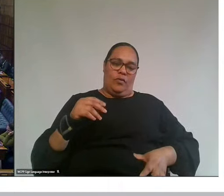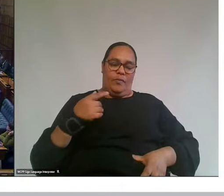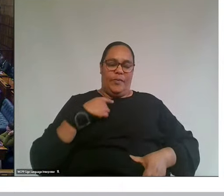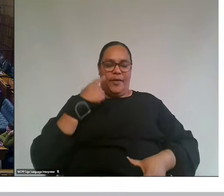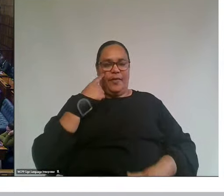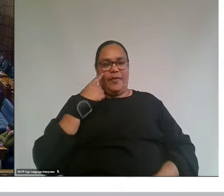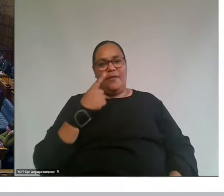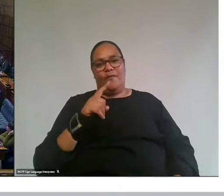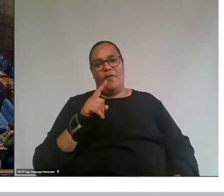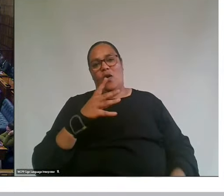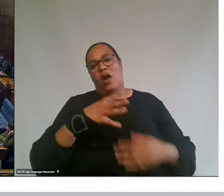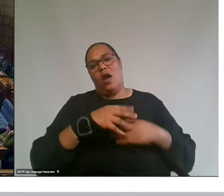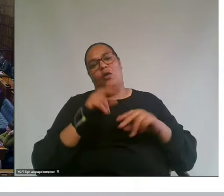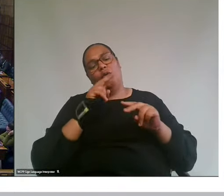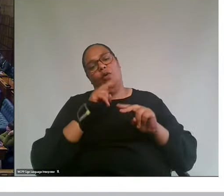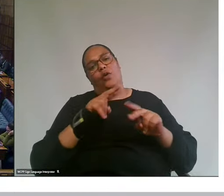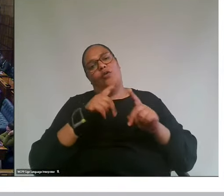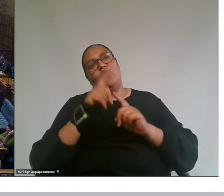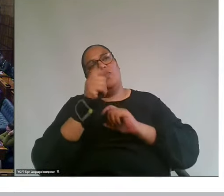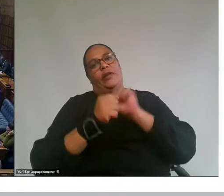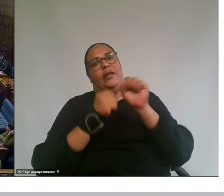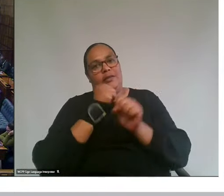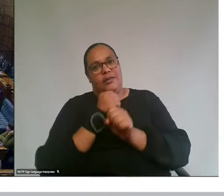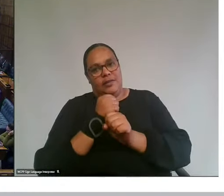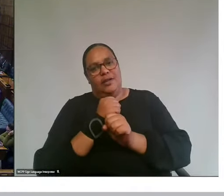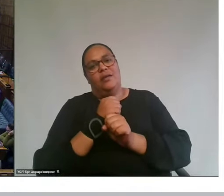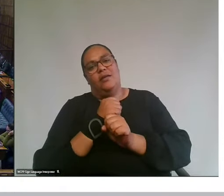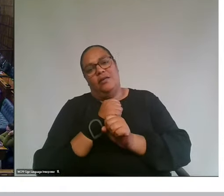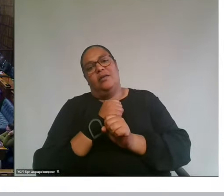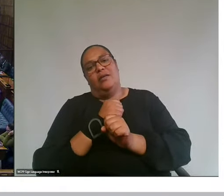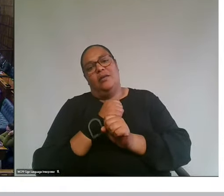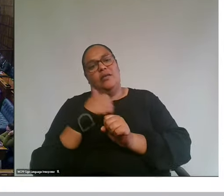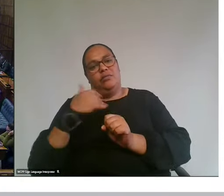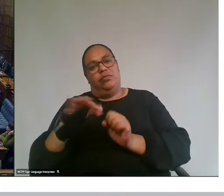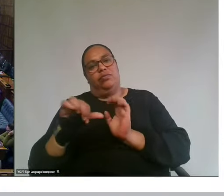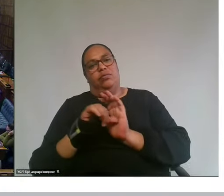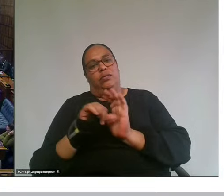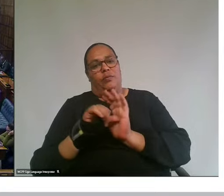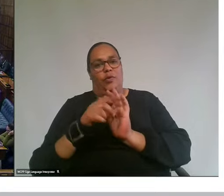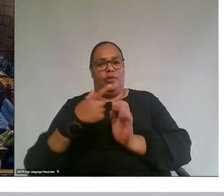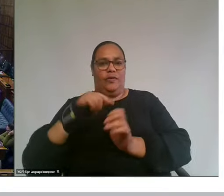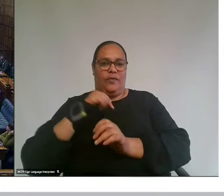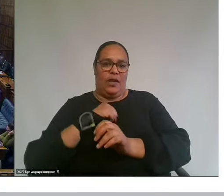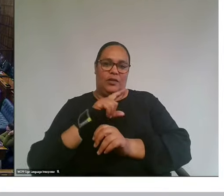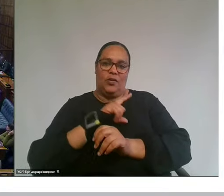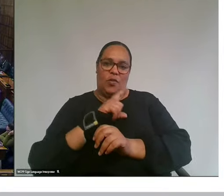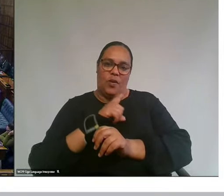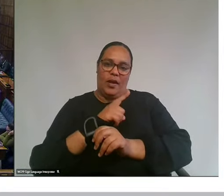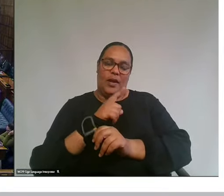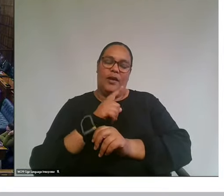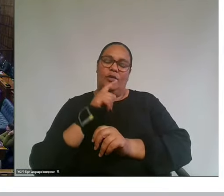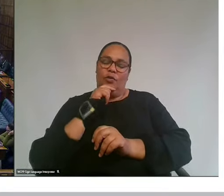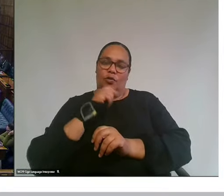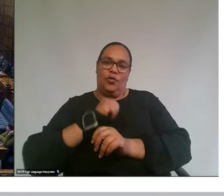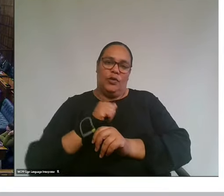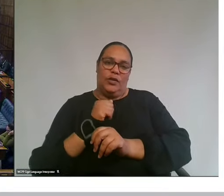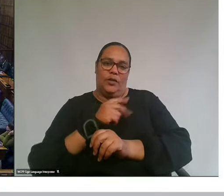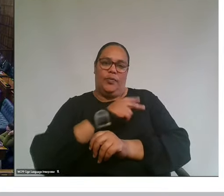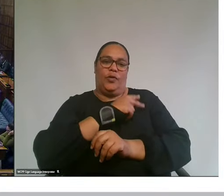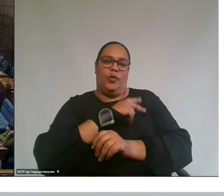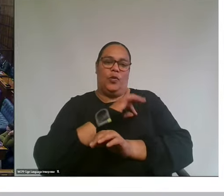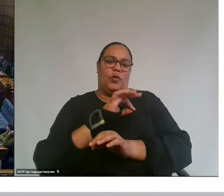for the outlook for for next year is very critical for us to secure those